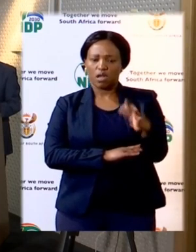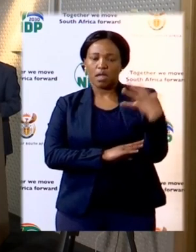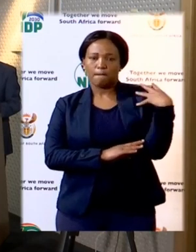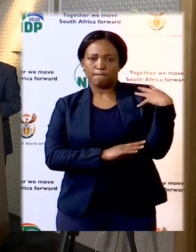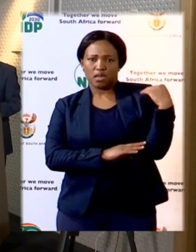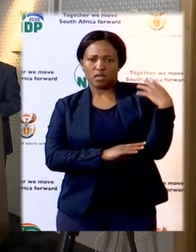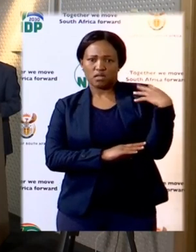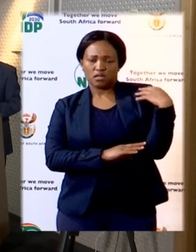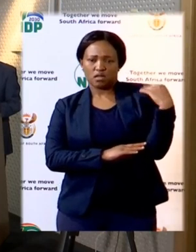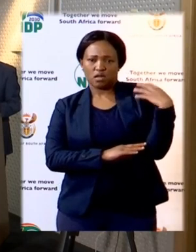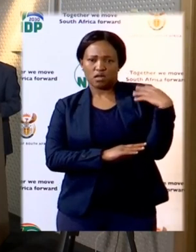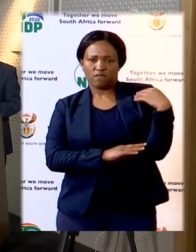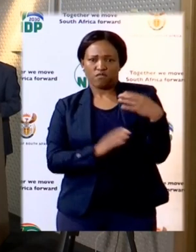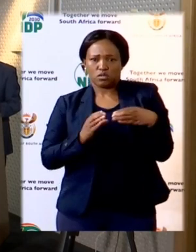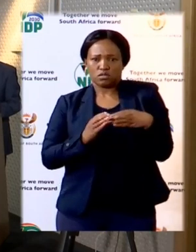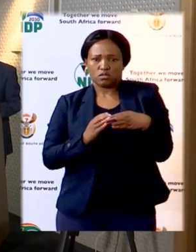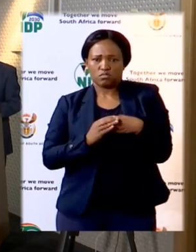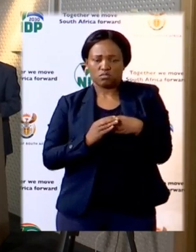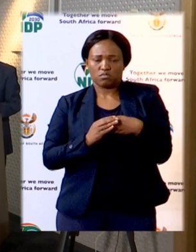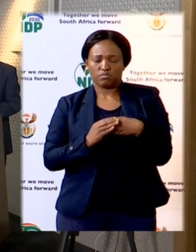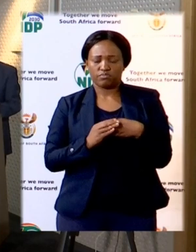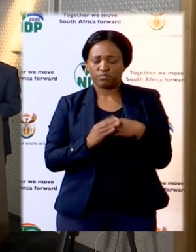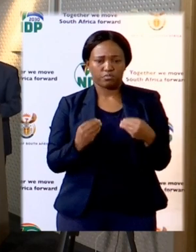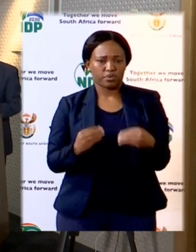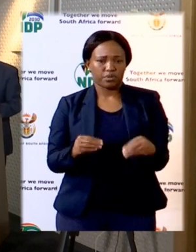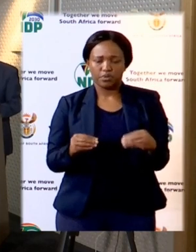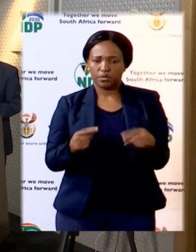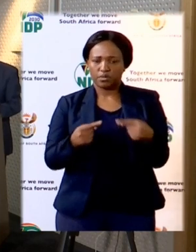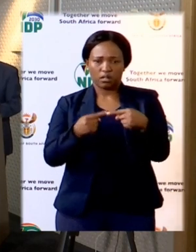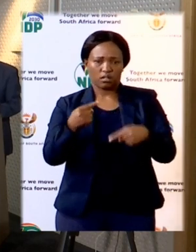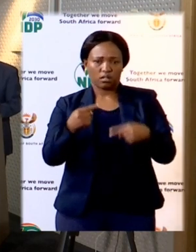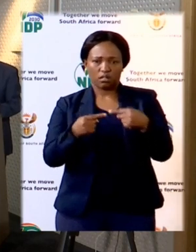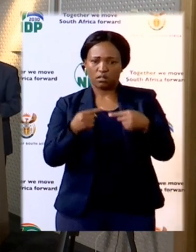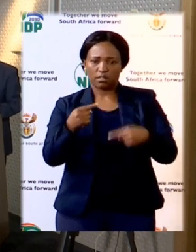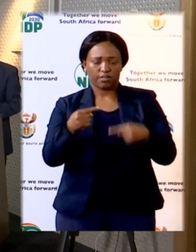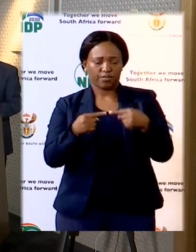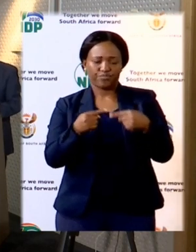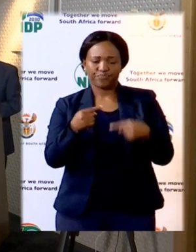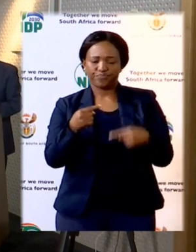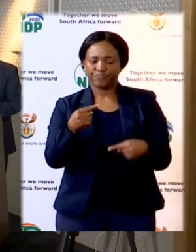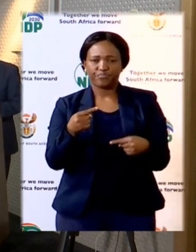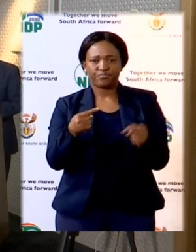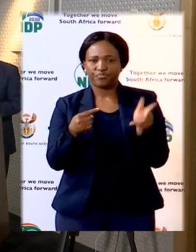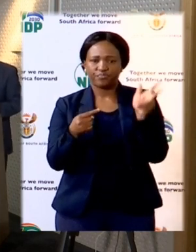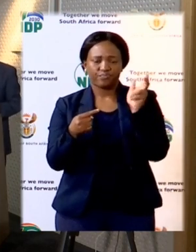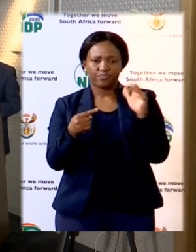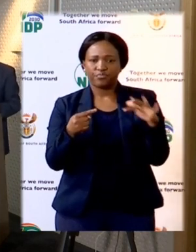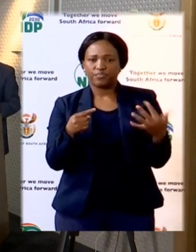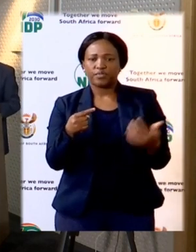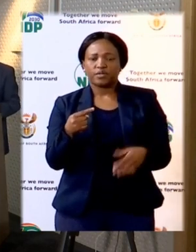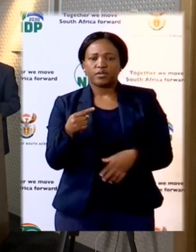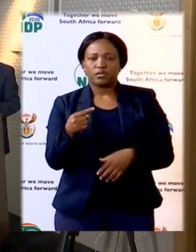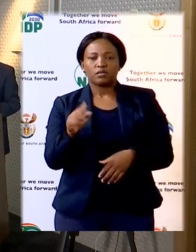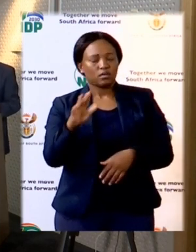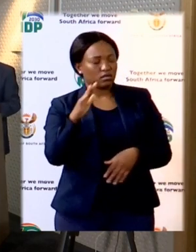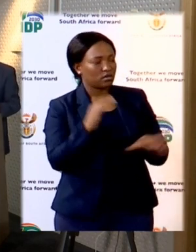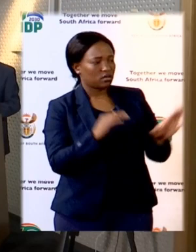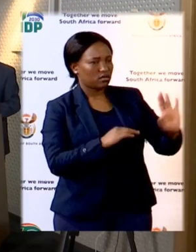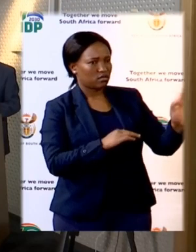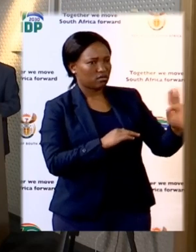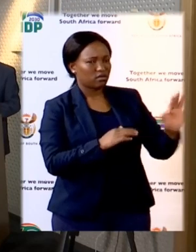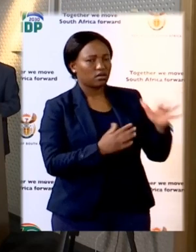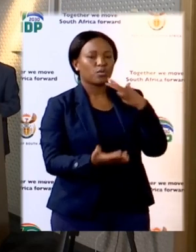I think Minister Dubai Guban mentioned 104 applications and 84 applications. You know what